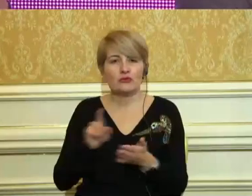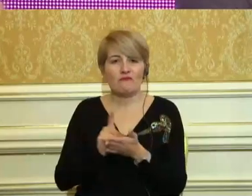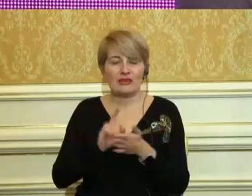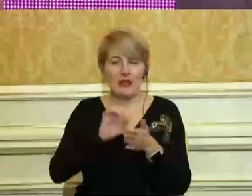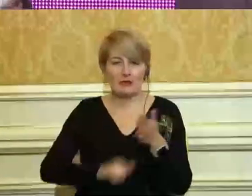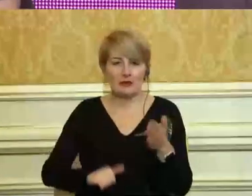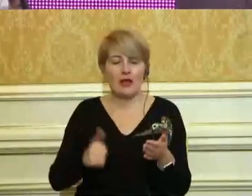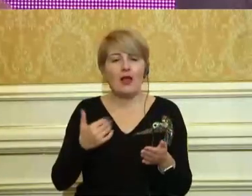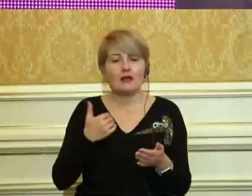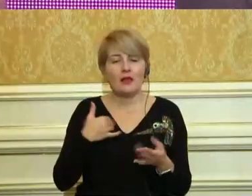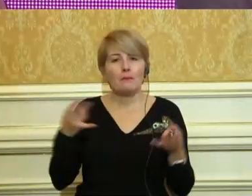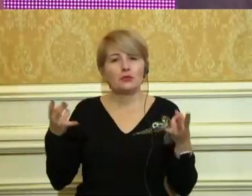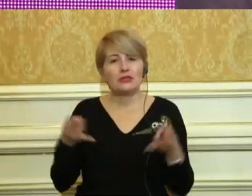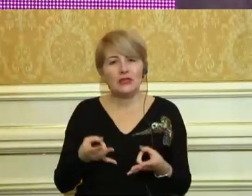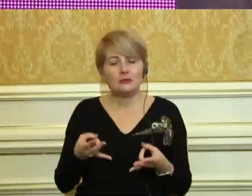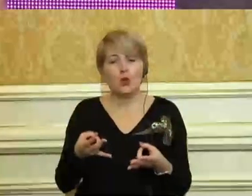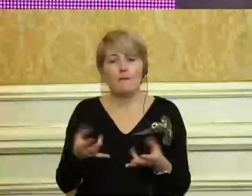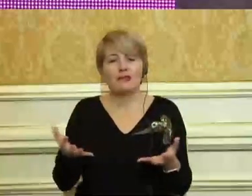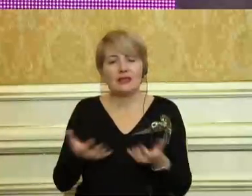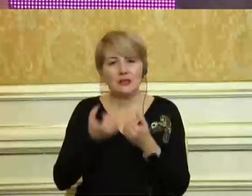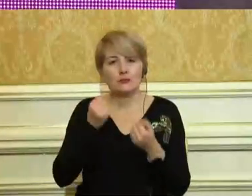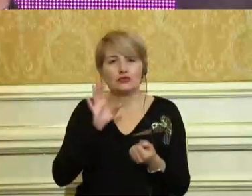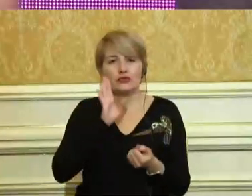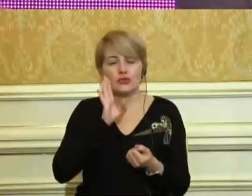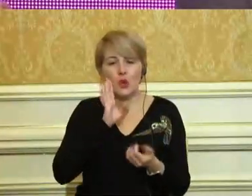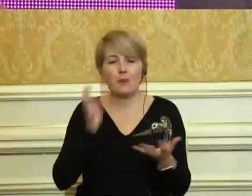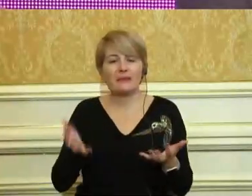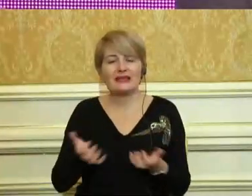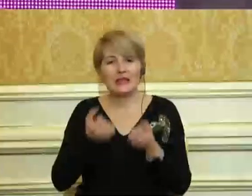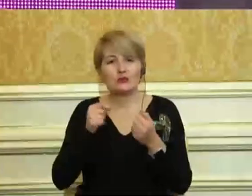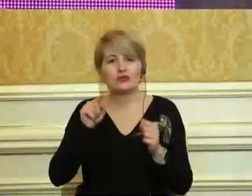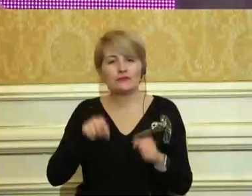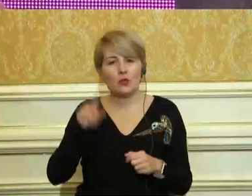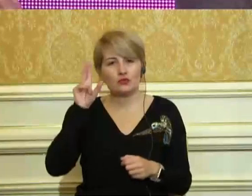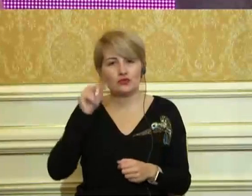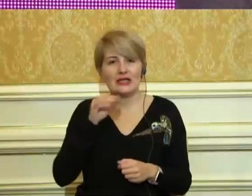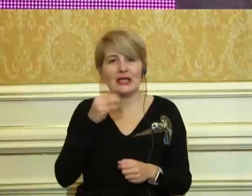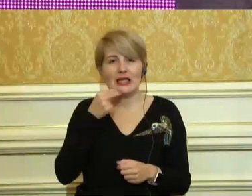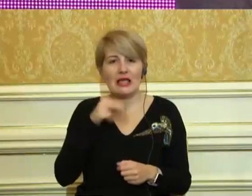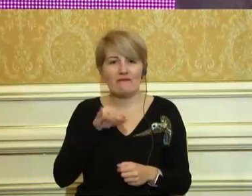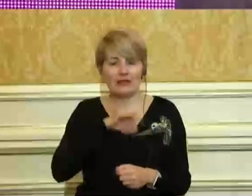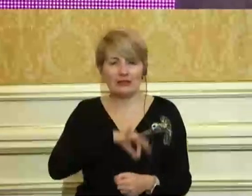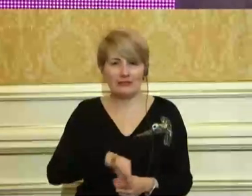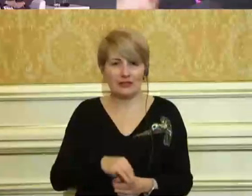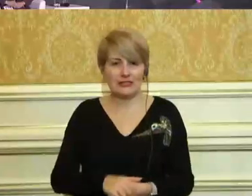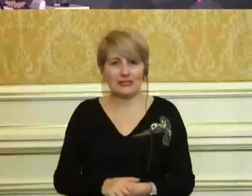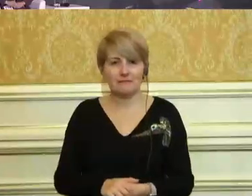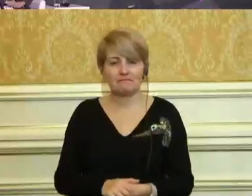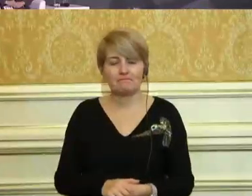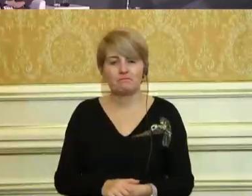then we will, you know, rise up the taxes. So, and expenses, costs. So we have to